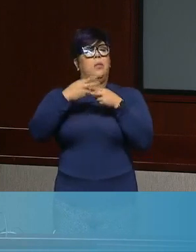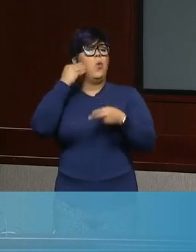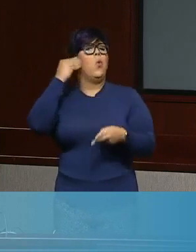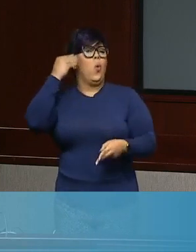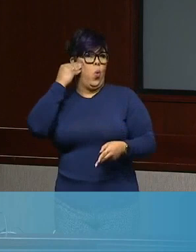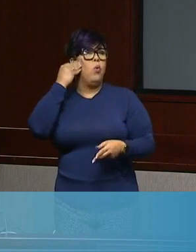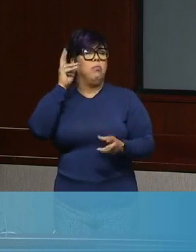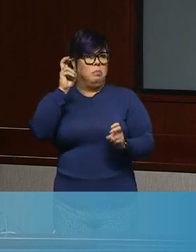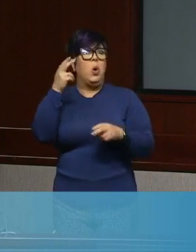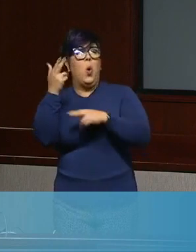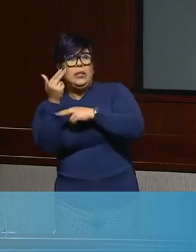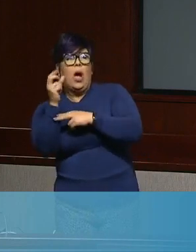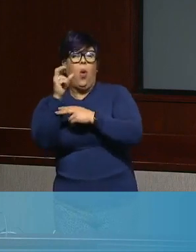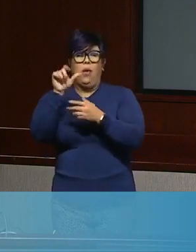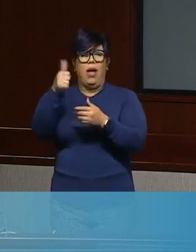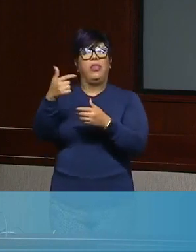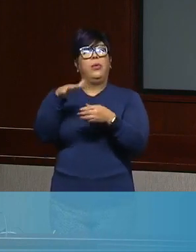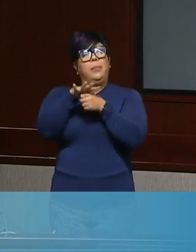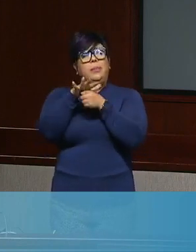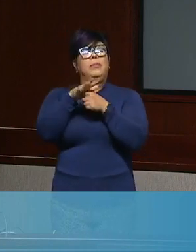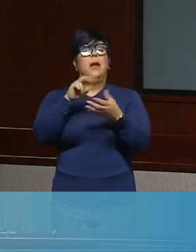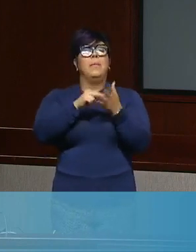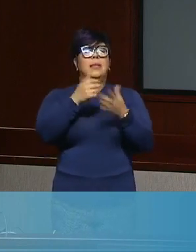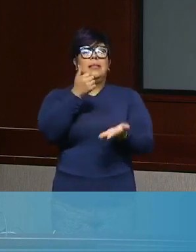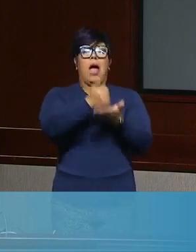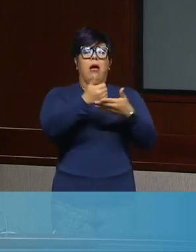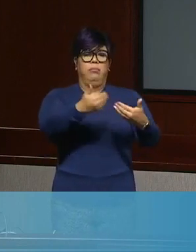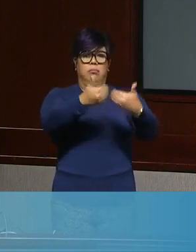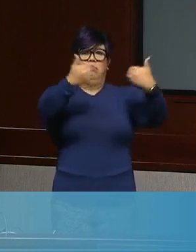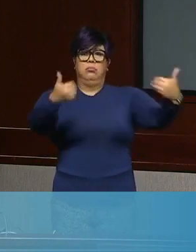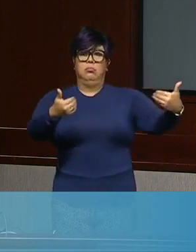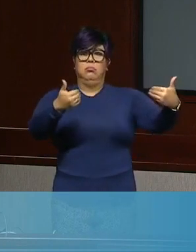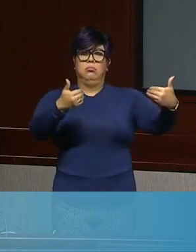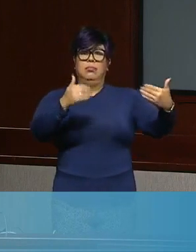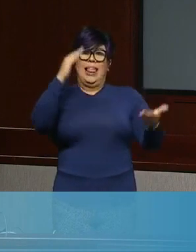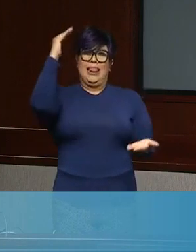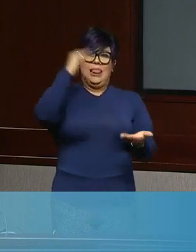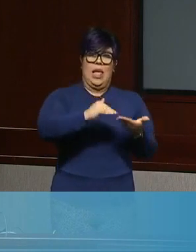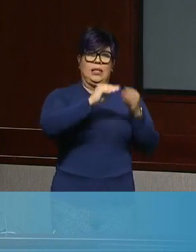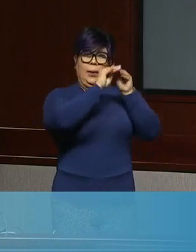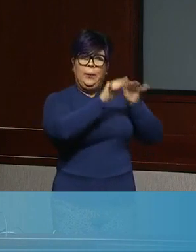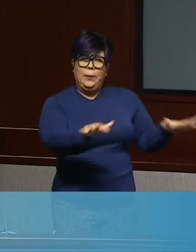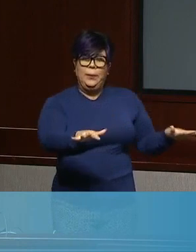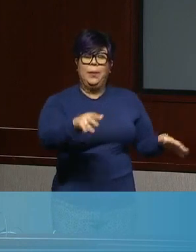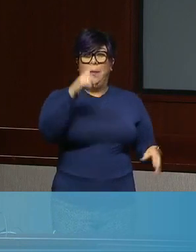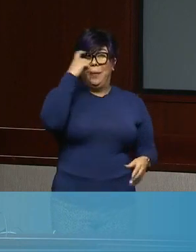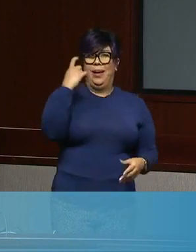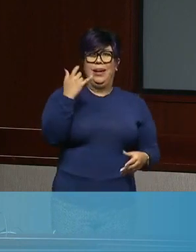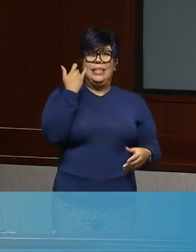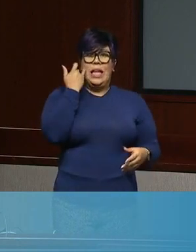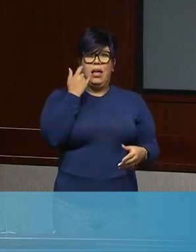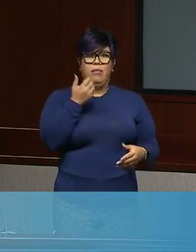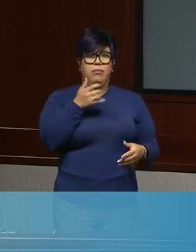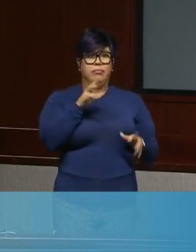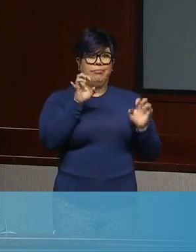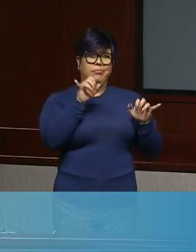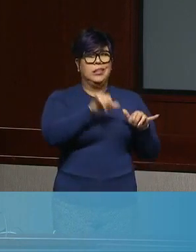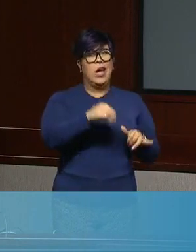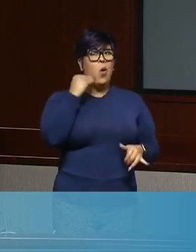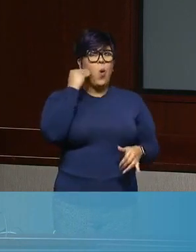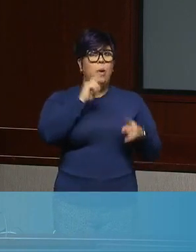individuals to isolate to mitigate the spread of COVID-19 among their households and in the